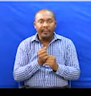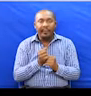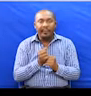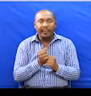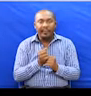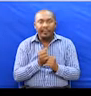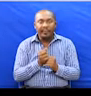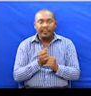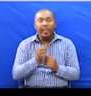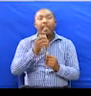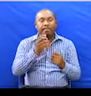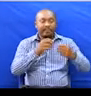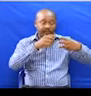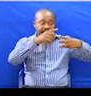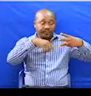hydrogen,